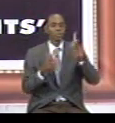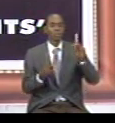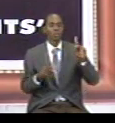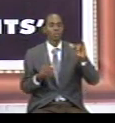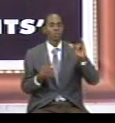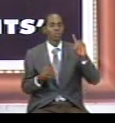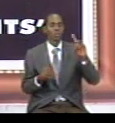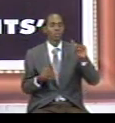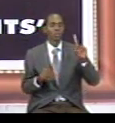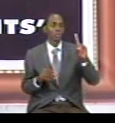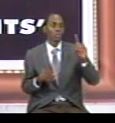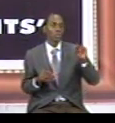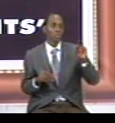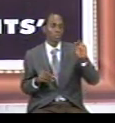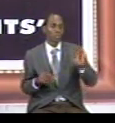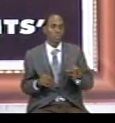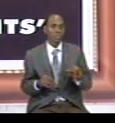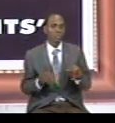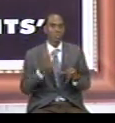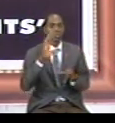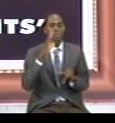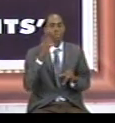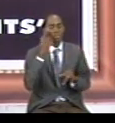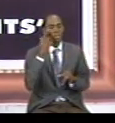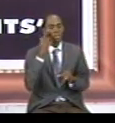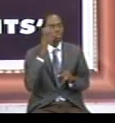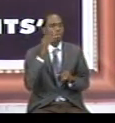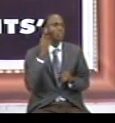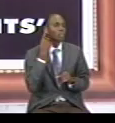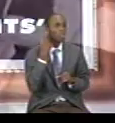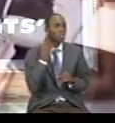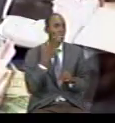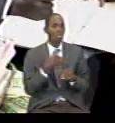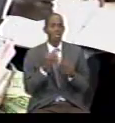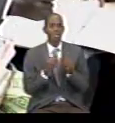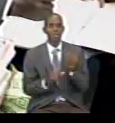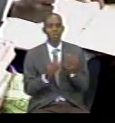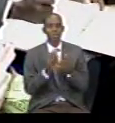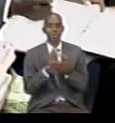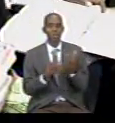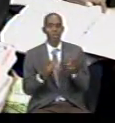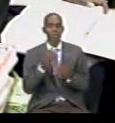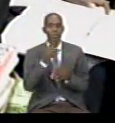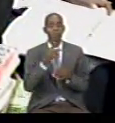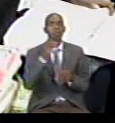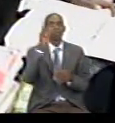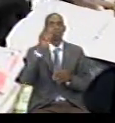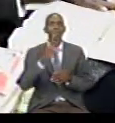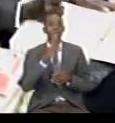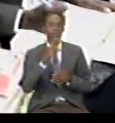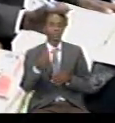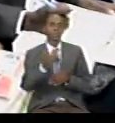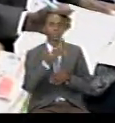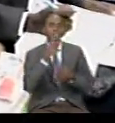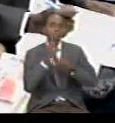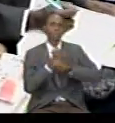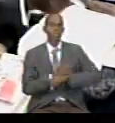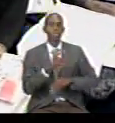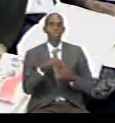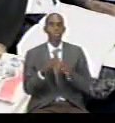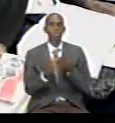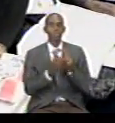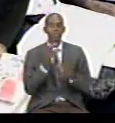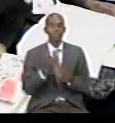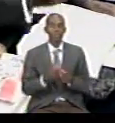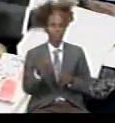your eyeballs, and your ear, and every part of you, you are protected. You're